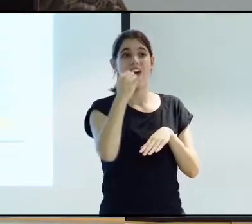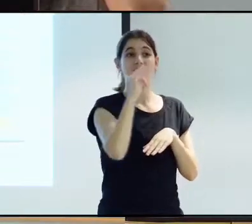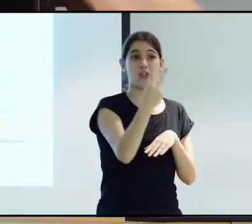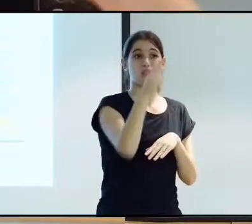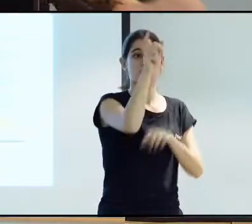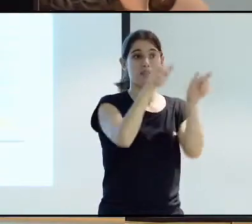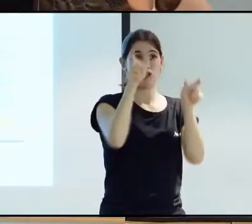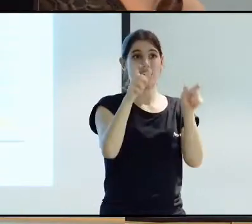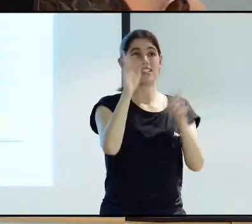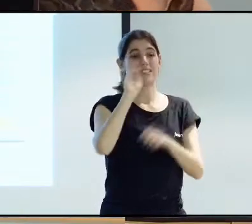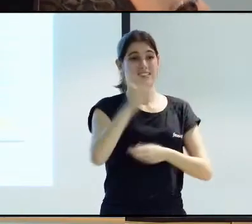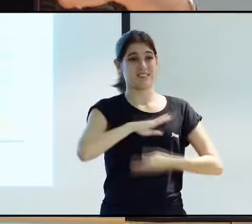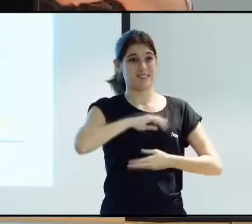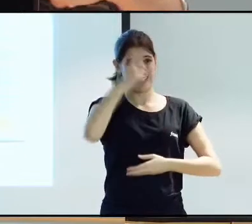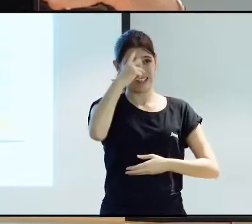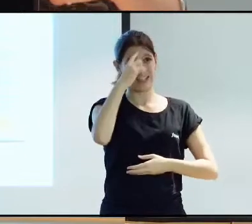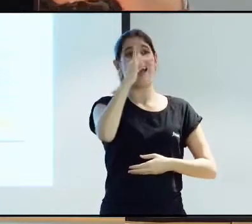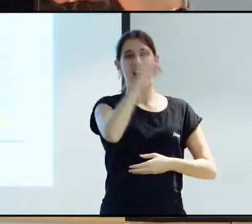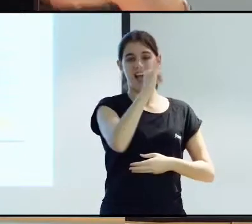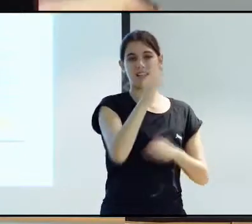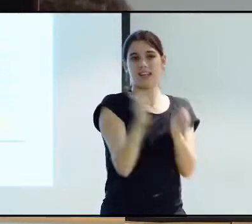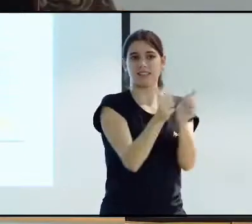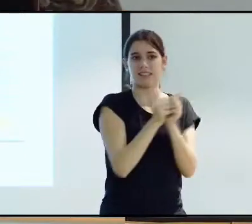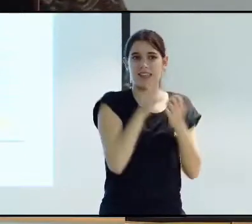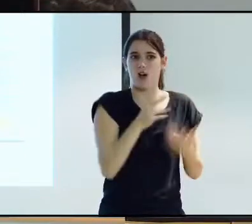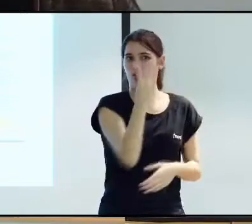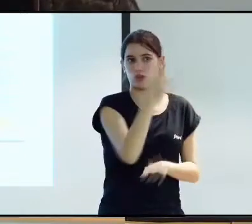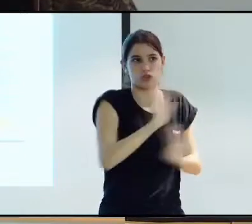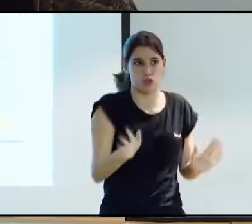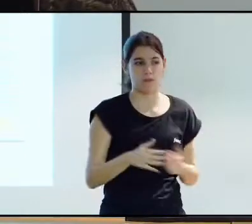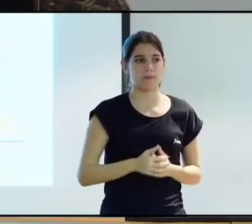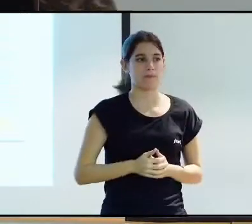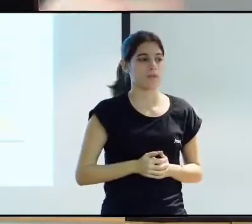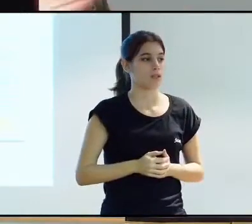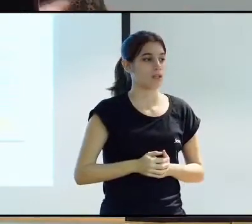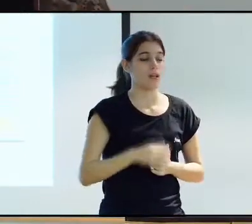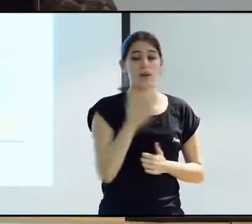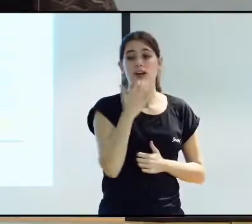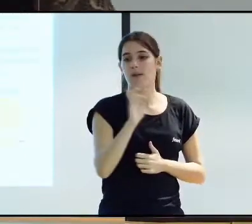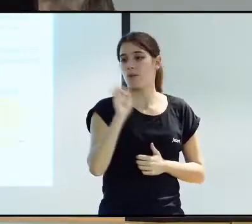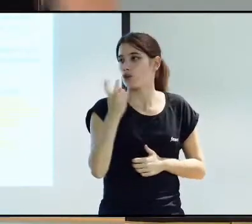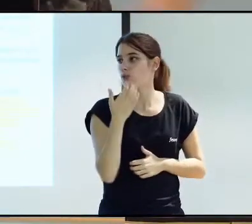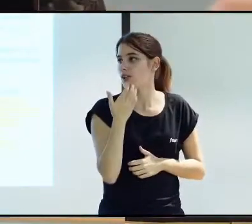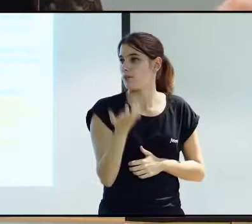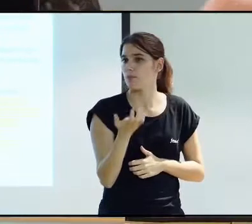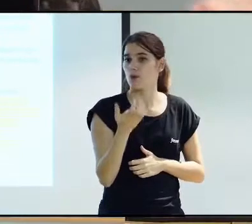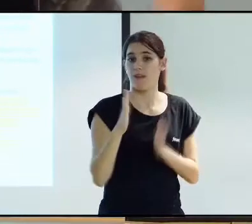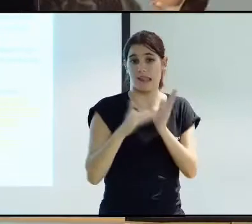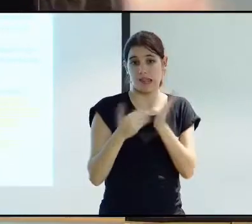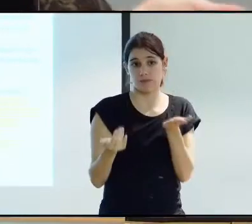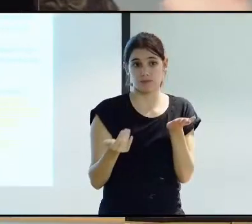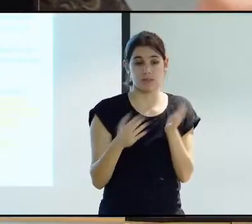own interpretation. Now, there are, in Álava, for example, there people with intellectual